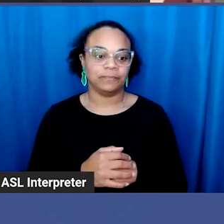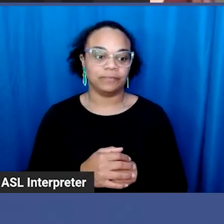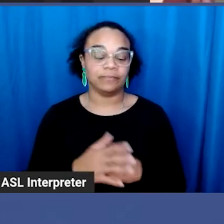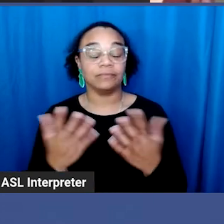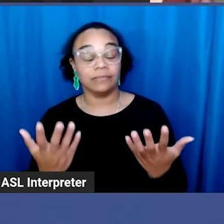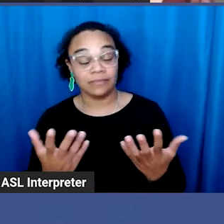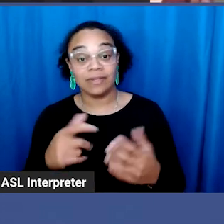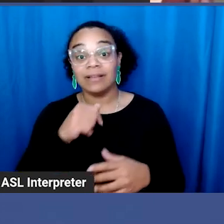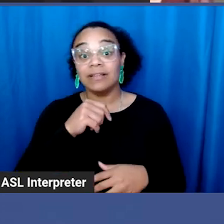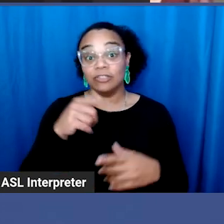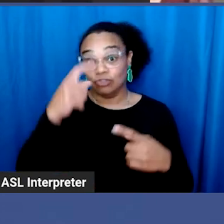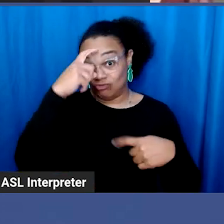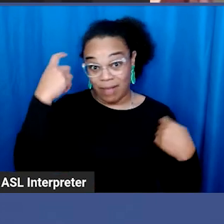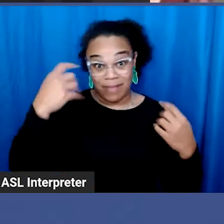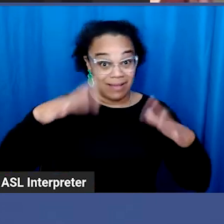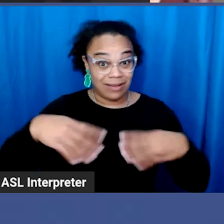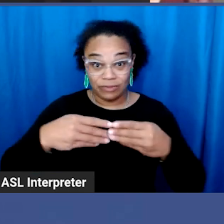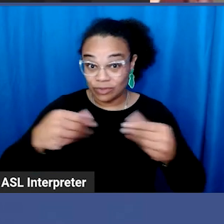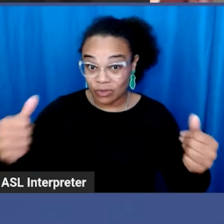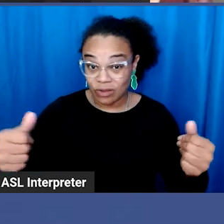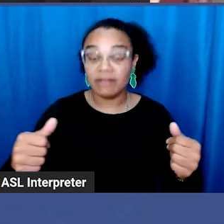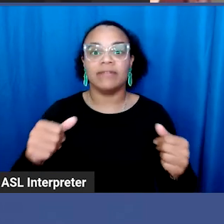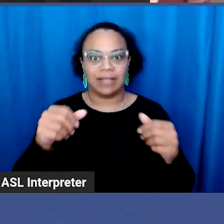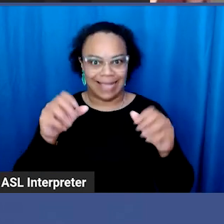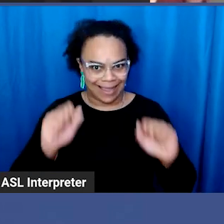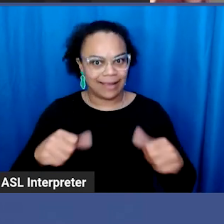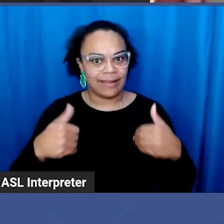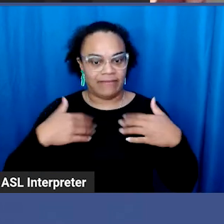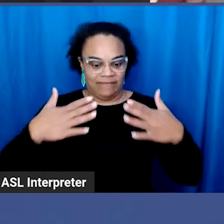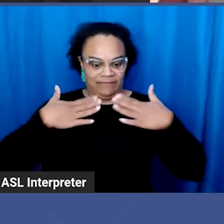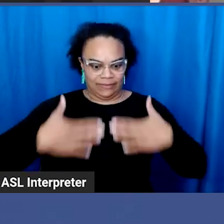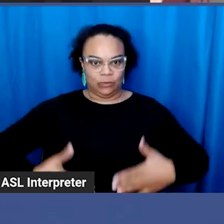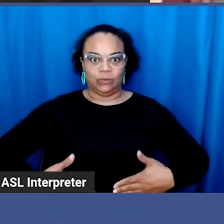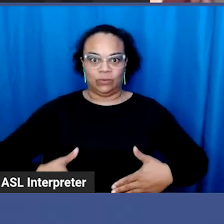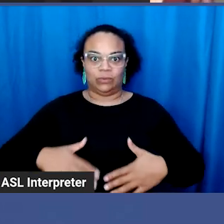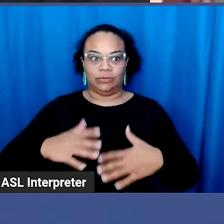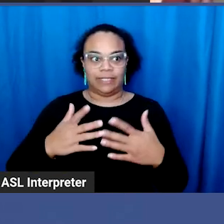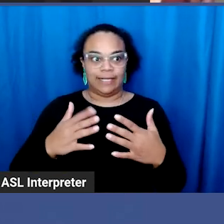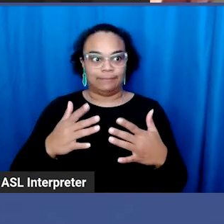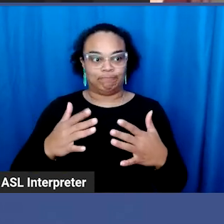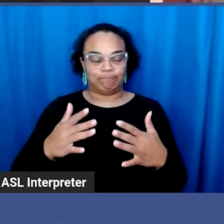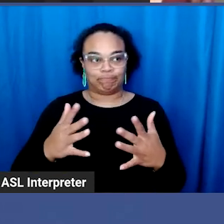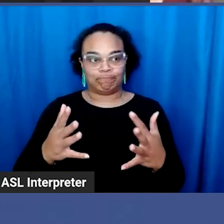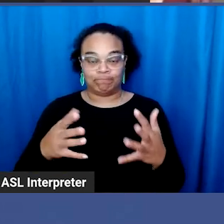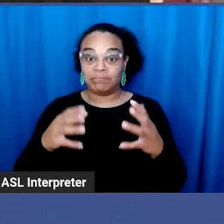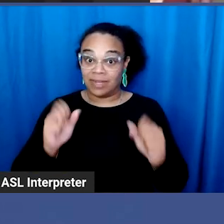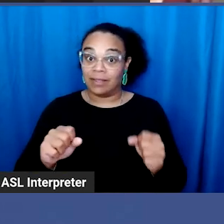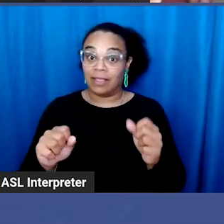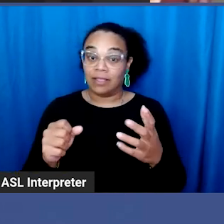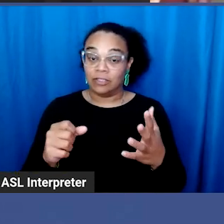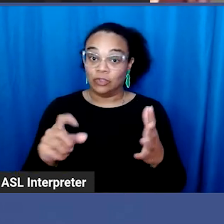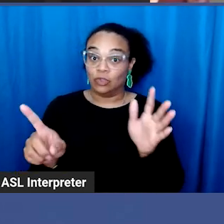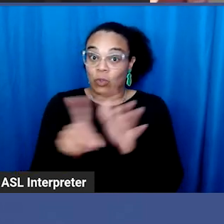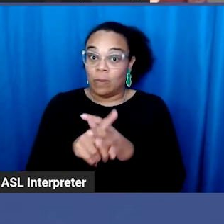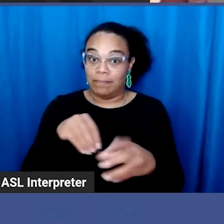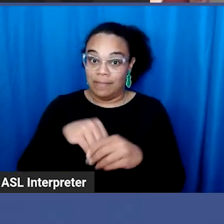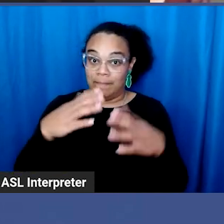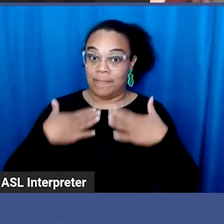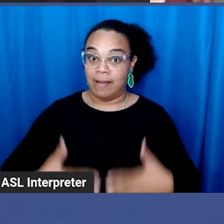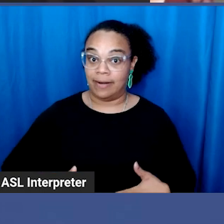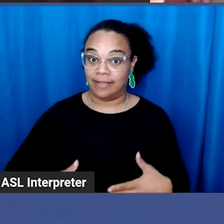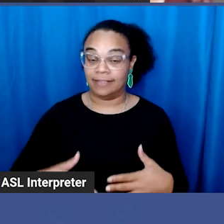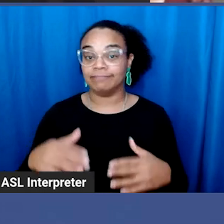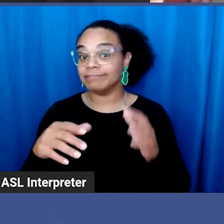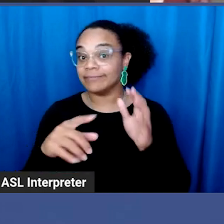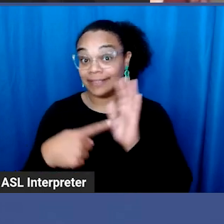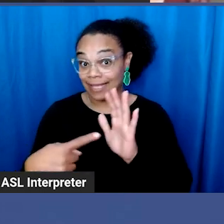unresolved trauma has physiological manifestations in the body, such as